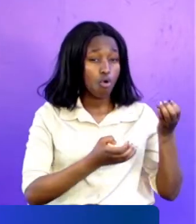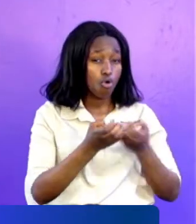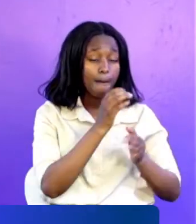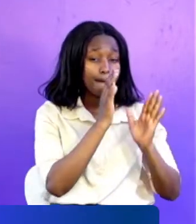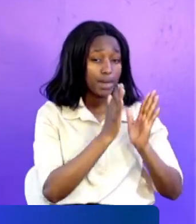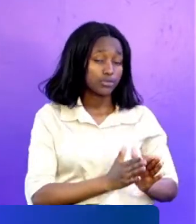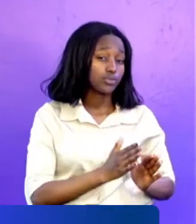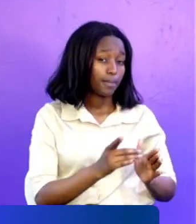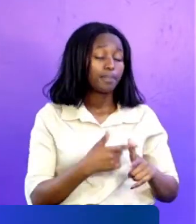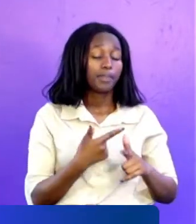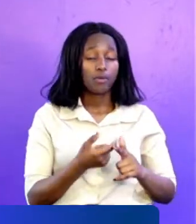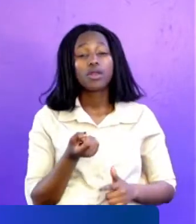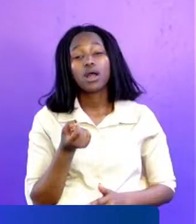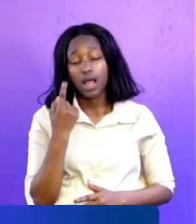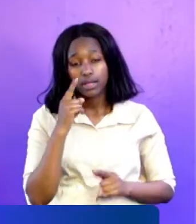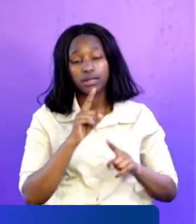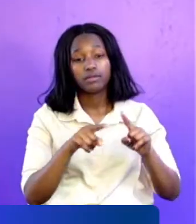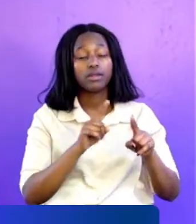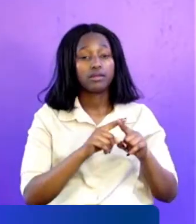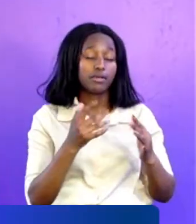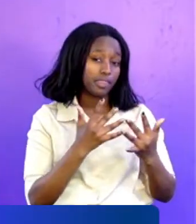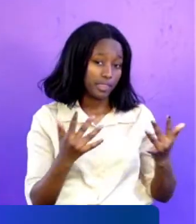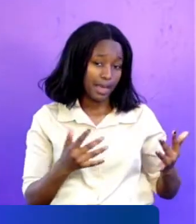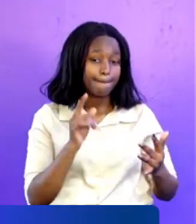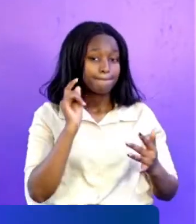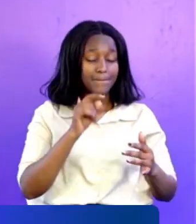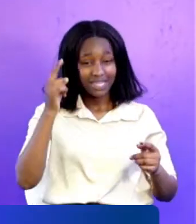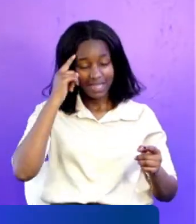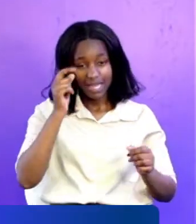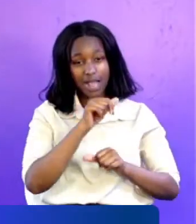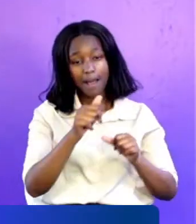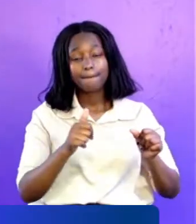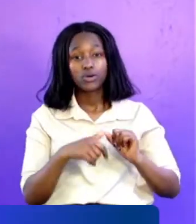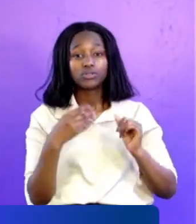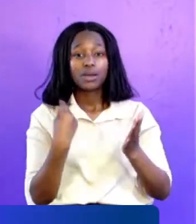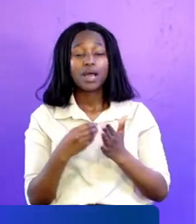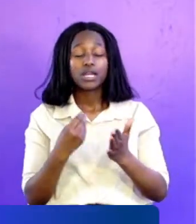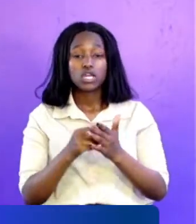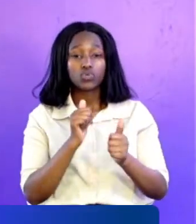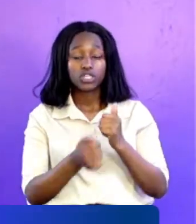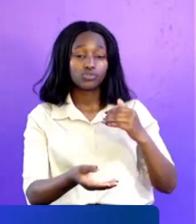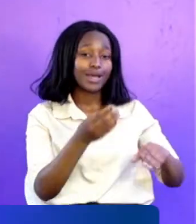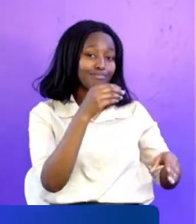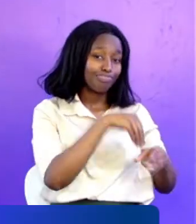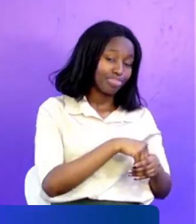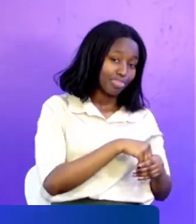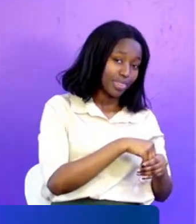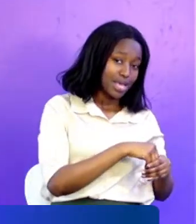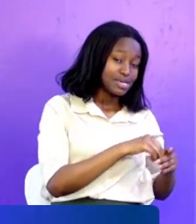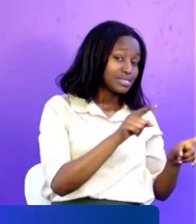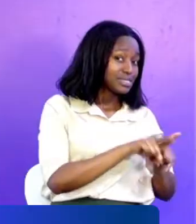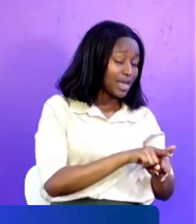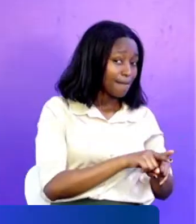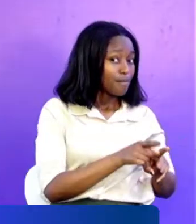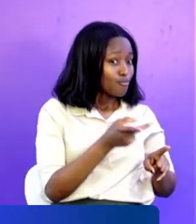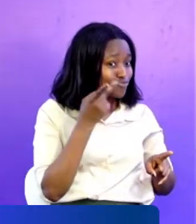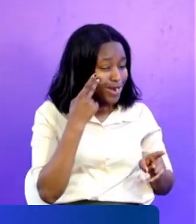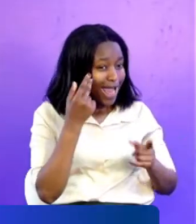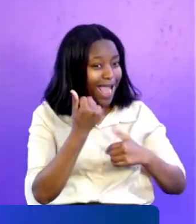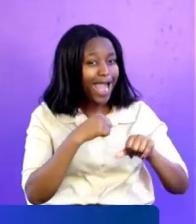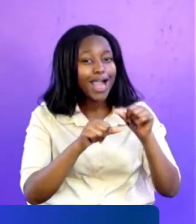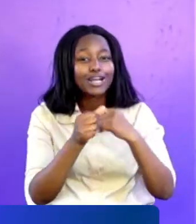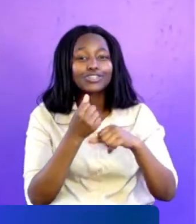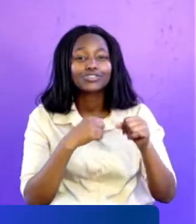bring data, isn't it? Input, output, outcome, impact, isn't it? Go and measure